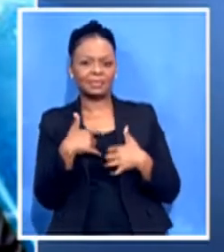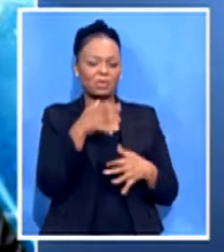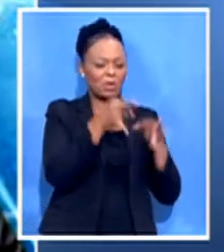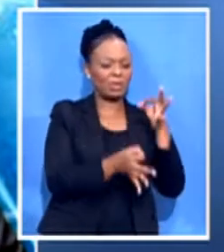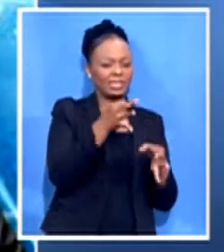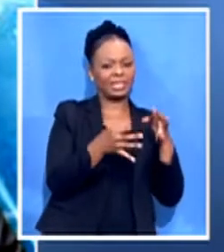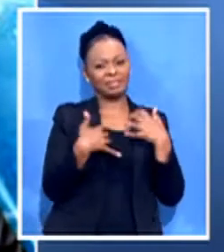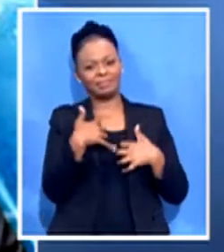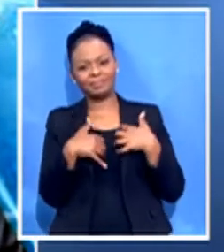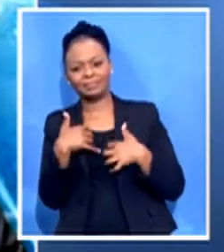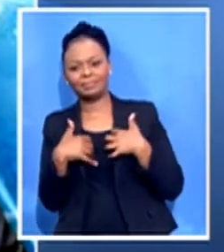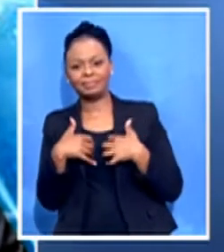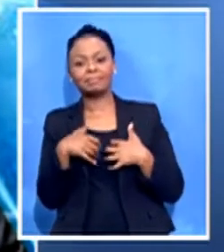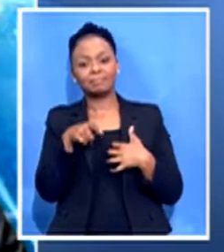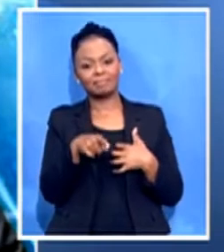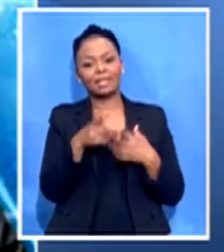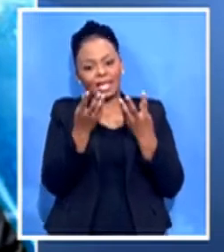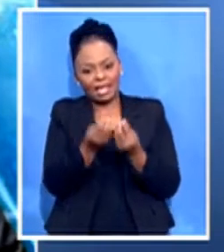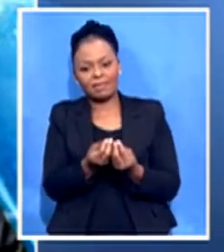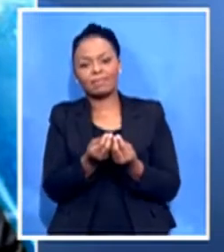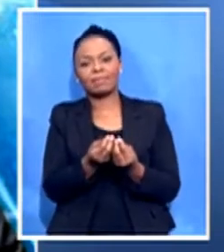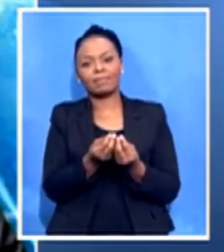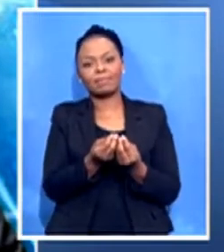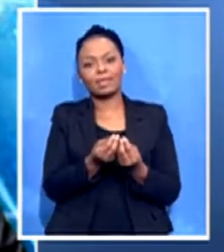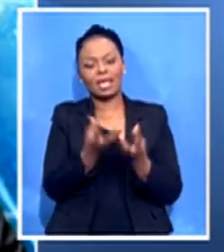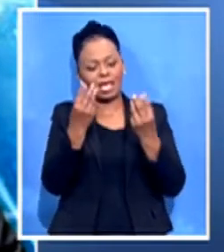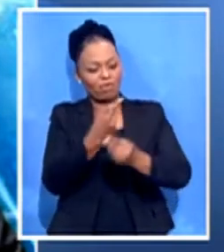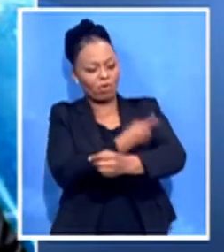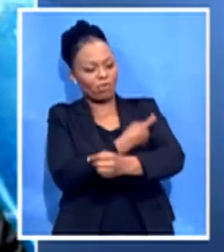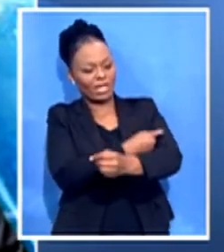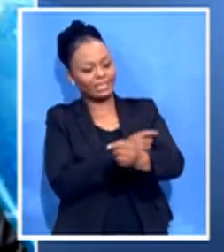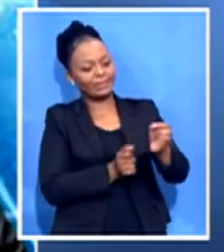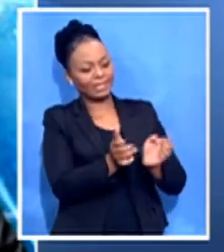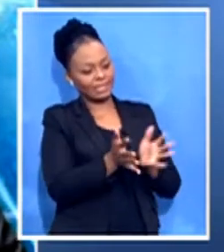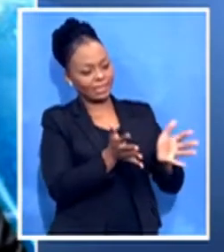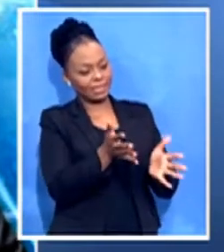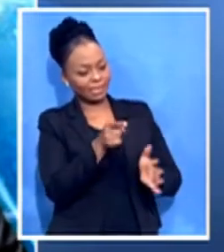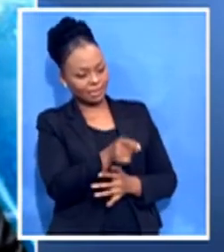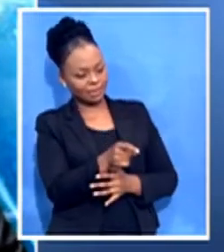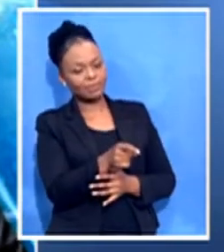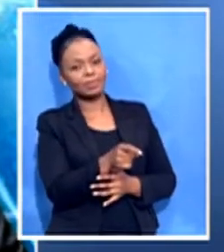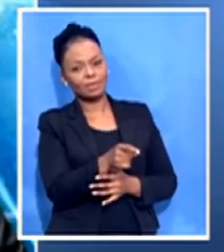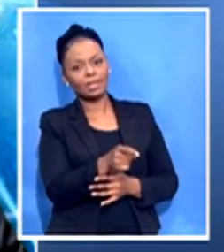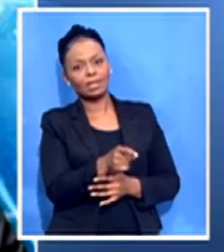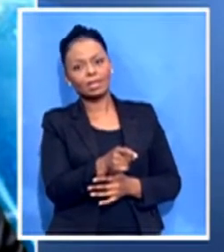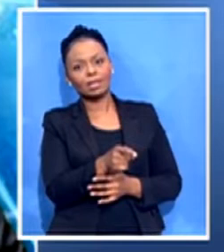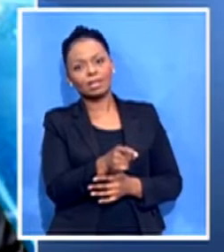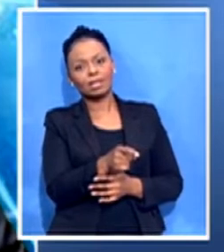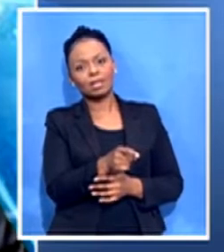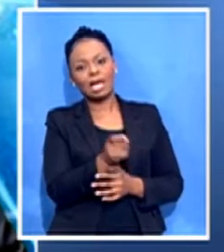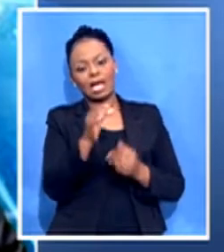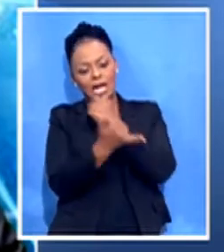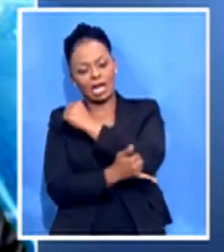have got COVAX facility, which means that countries can still access COVID-19